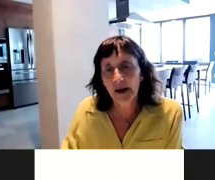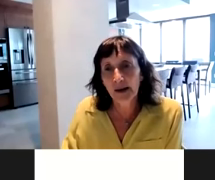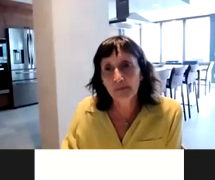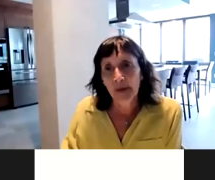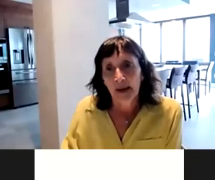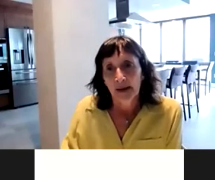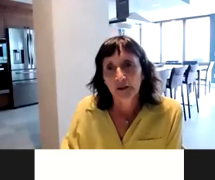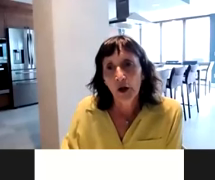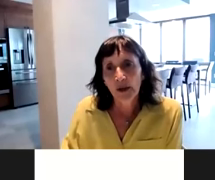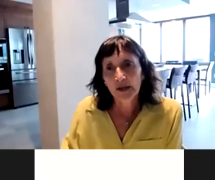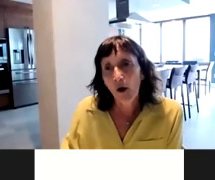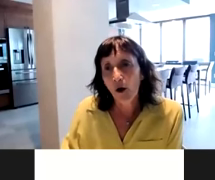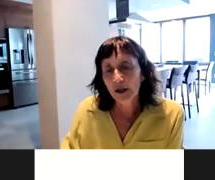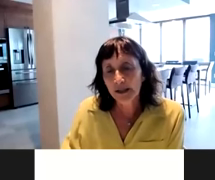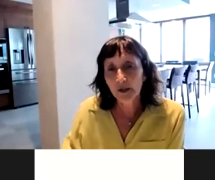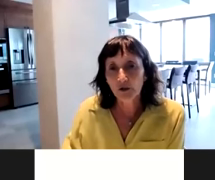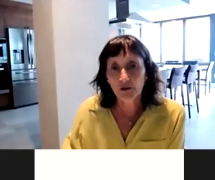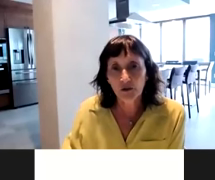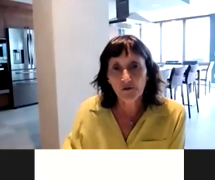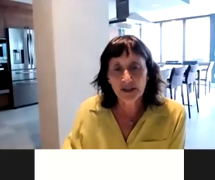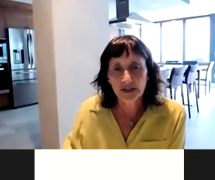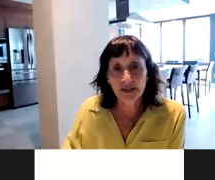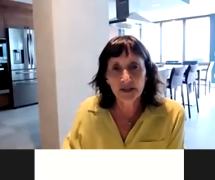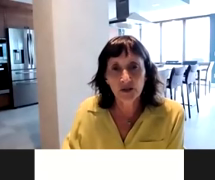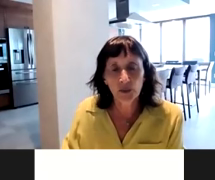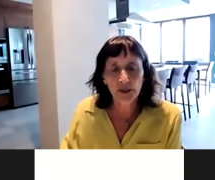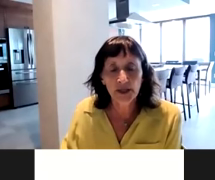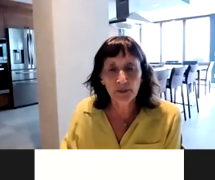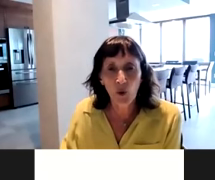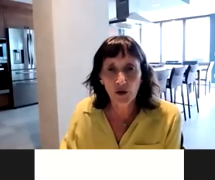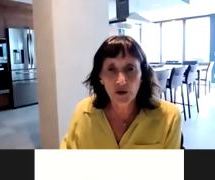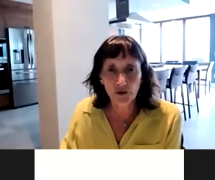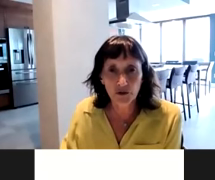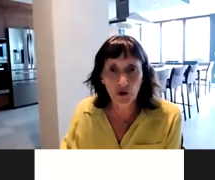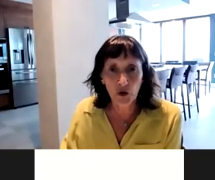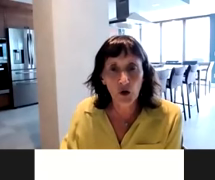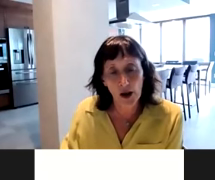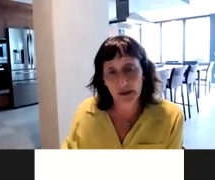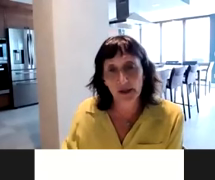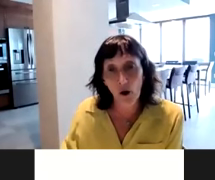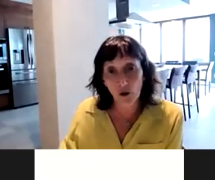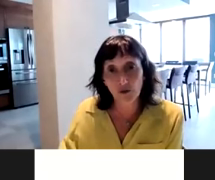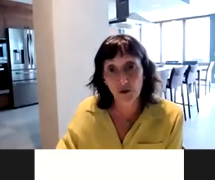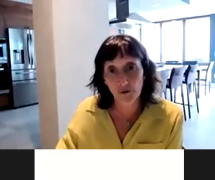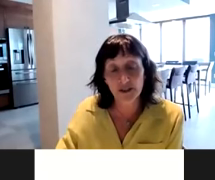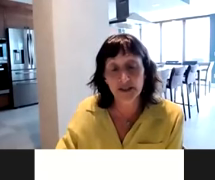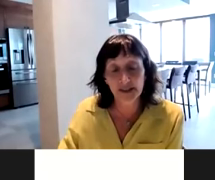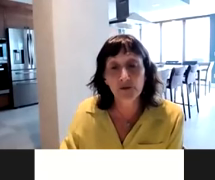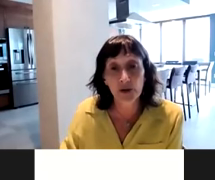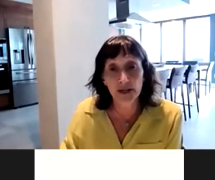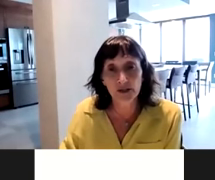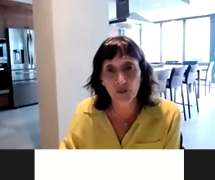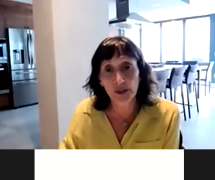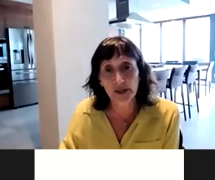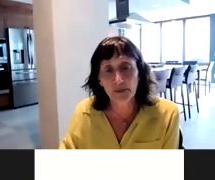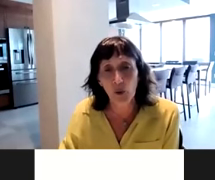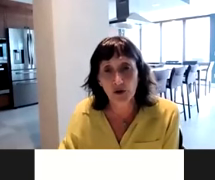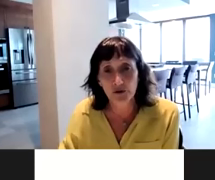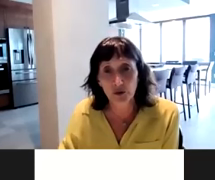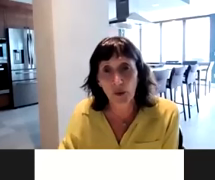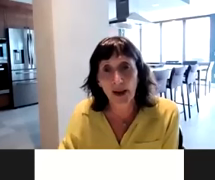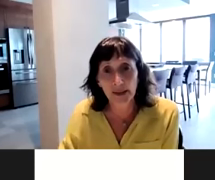And you know, in all clinical services, it's really important, or in all service delivery, it's